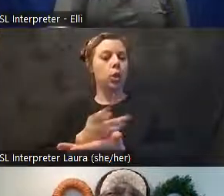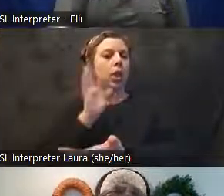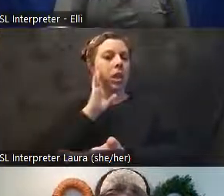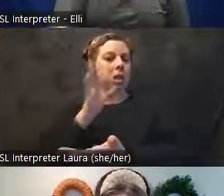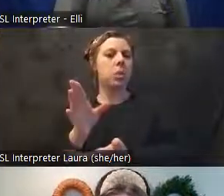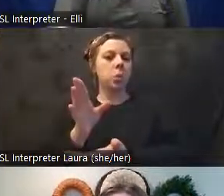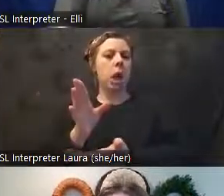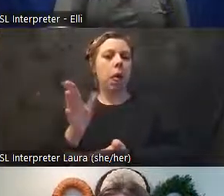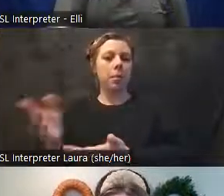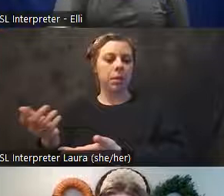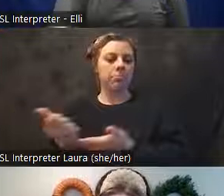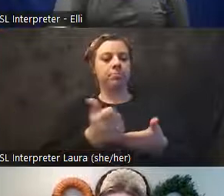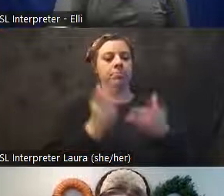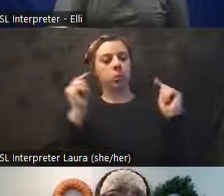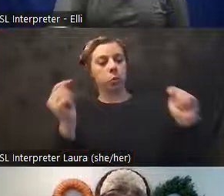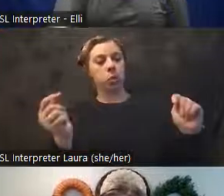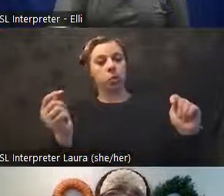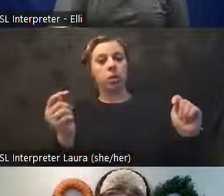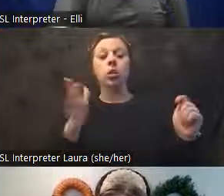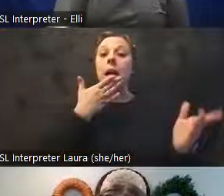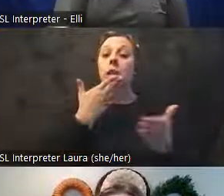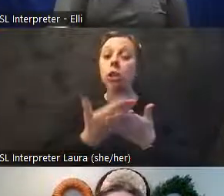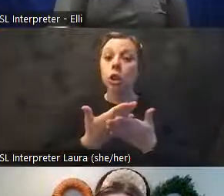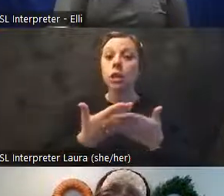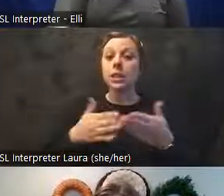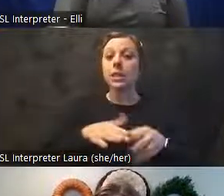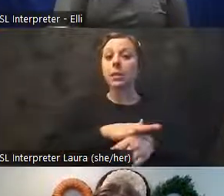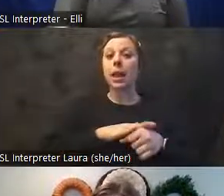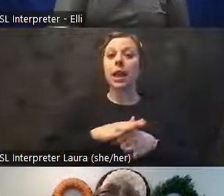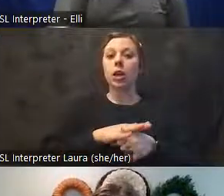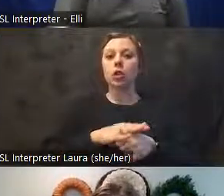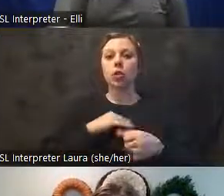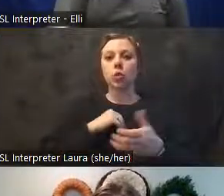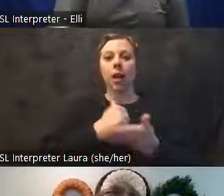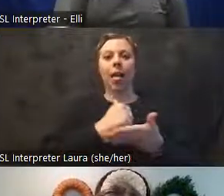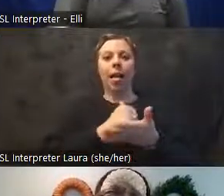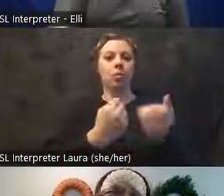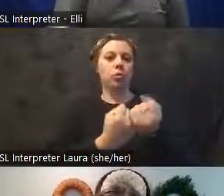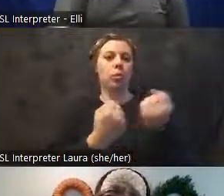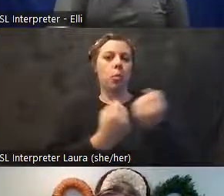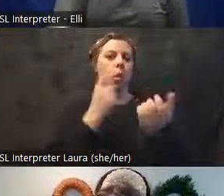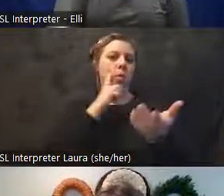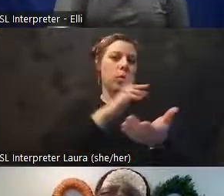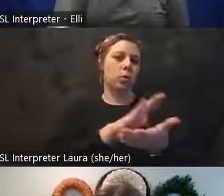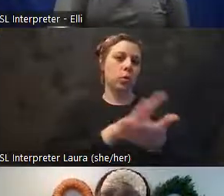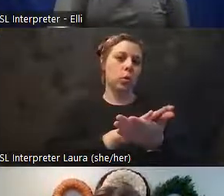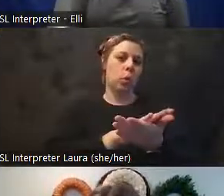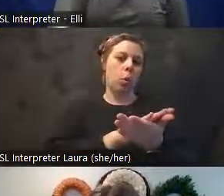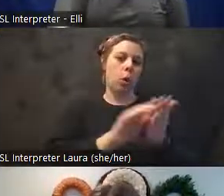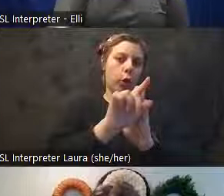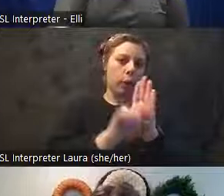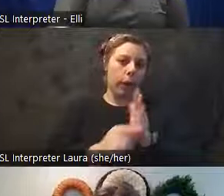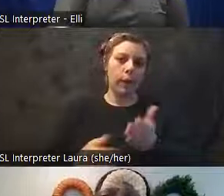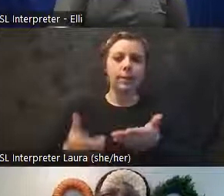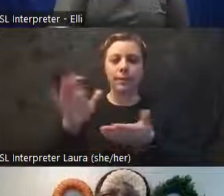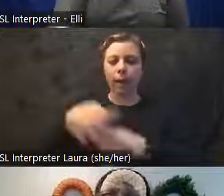space to fill in some gaps, especially around supportive measures for academics. So can we connect